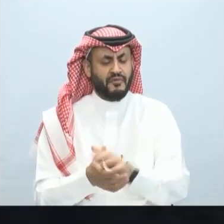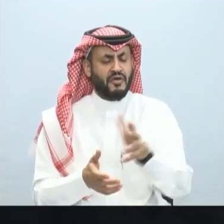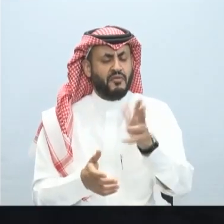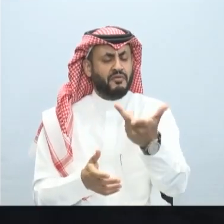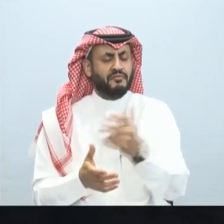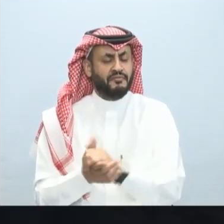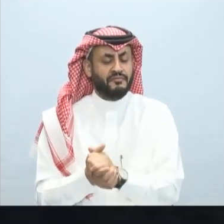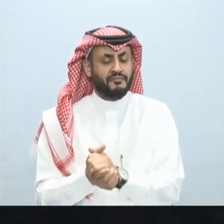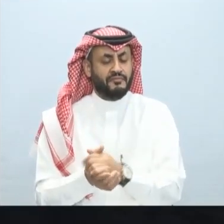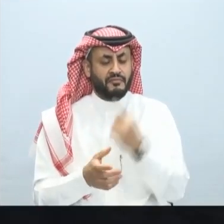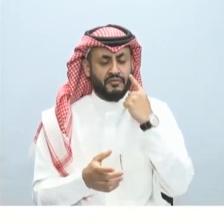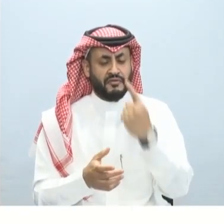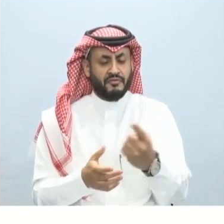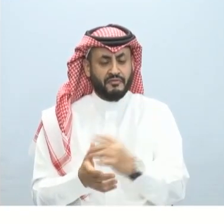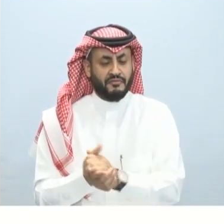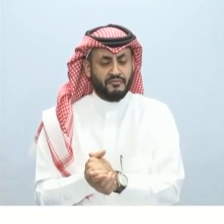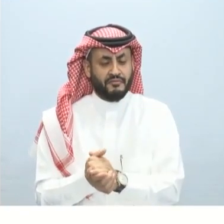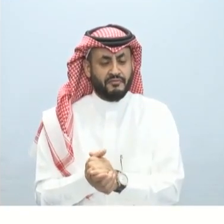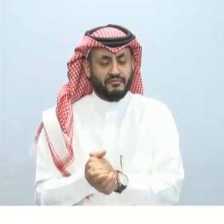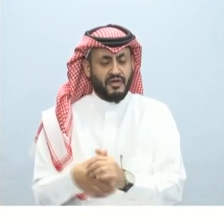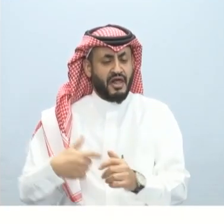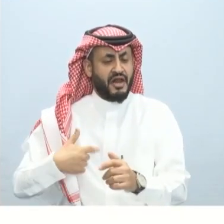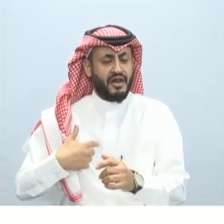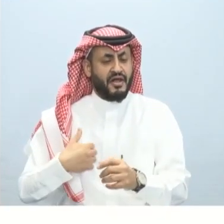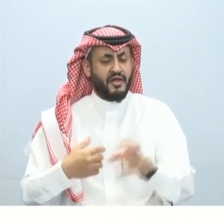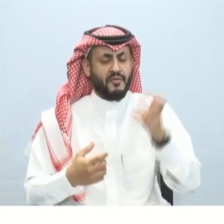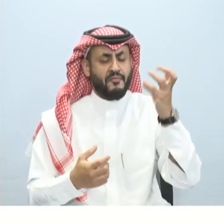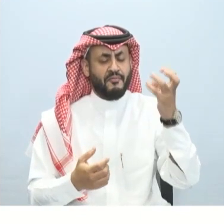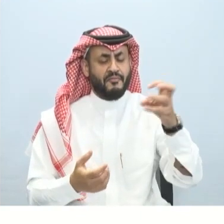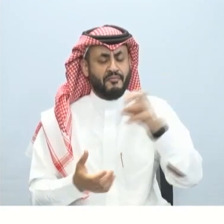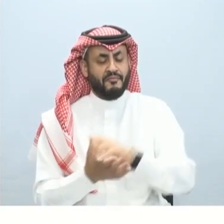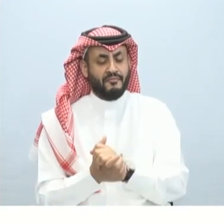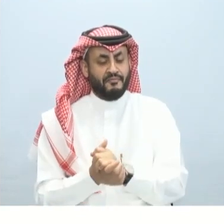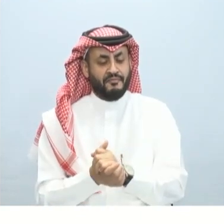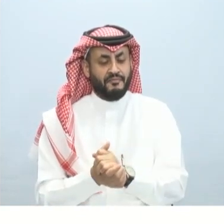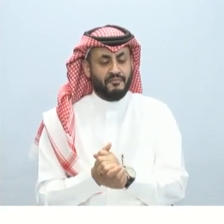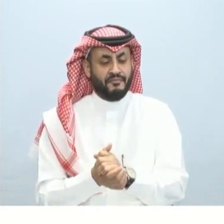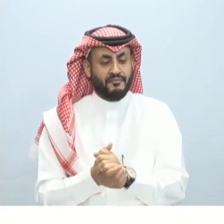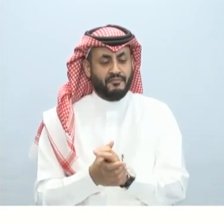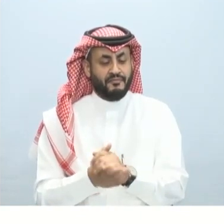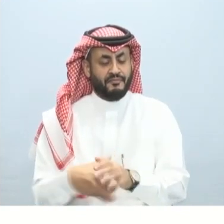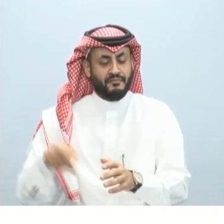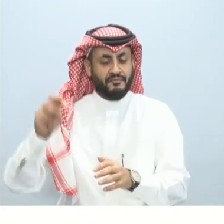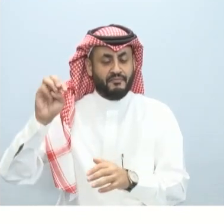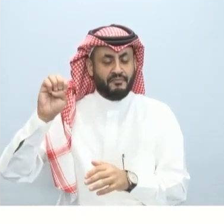this table? We can see, first of all, that we have here the name of planet. Now we have here Mercury,